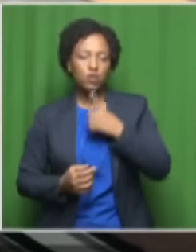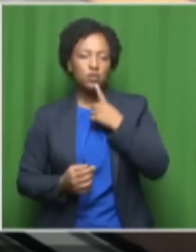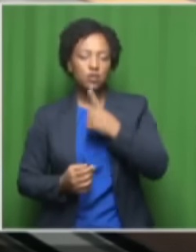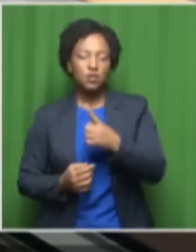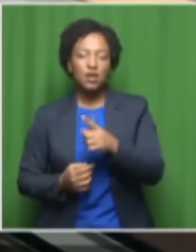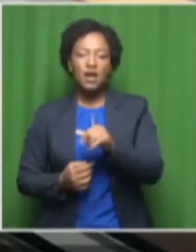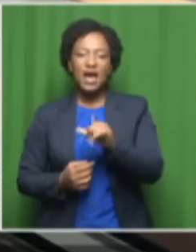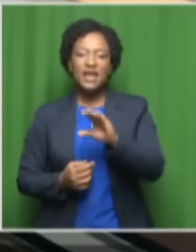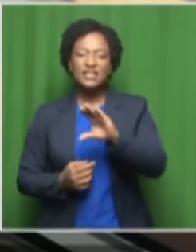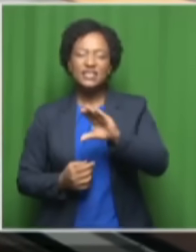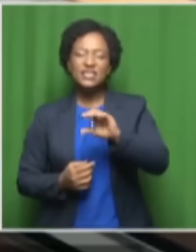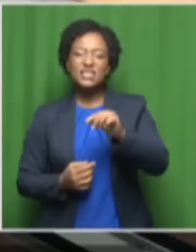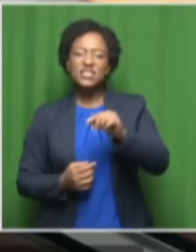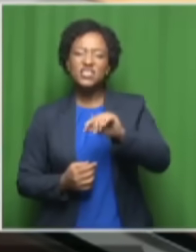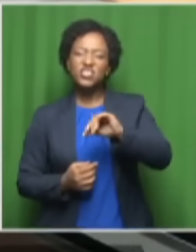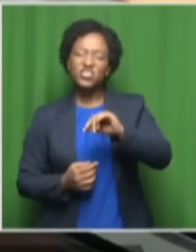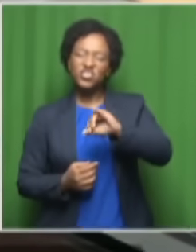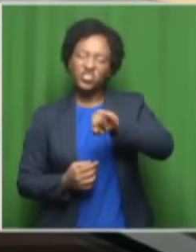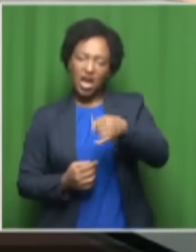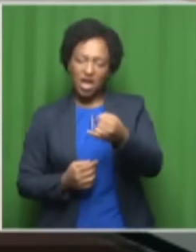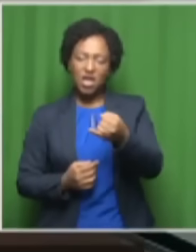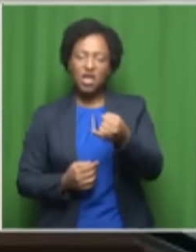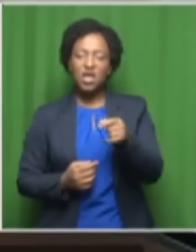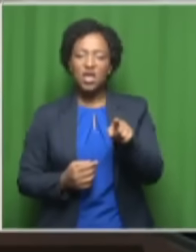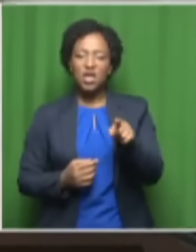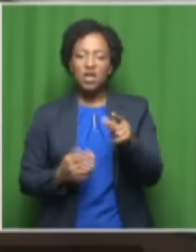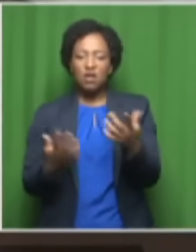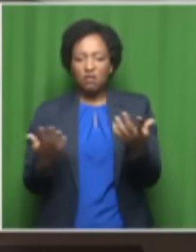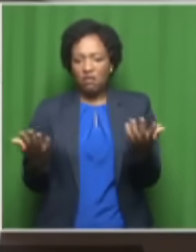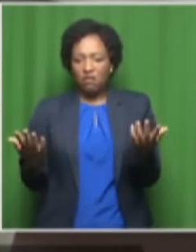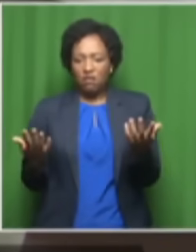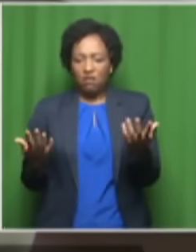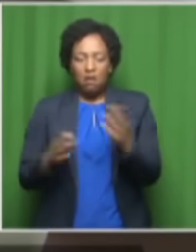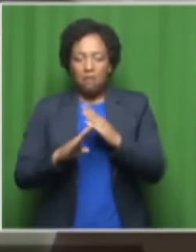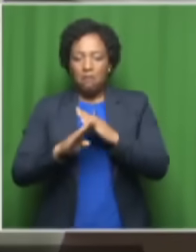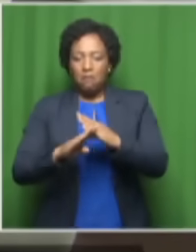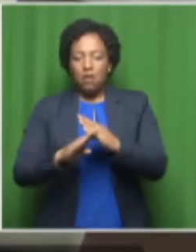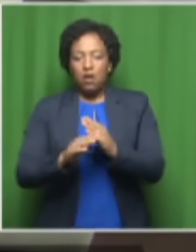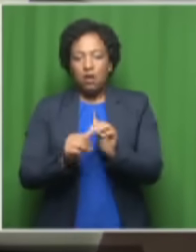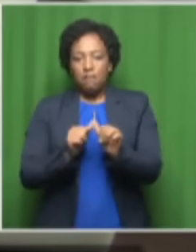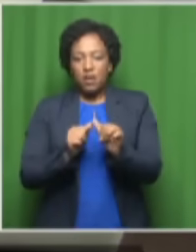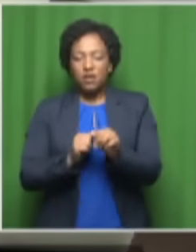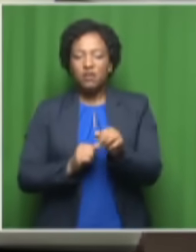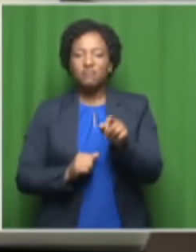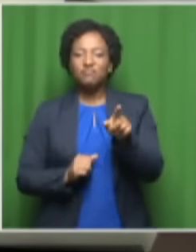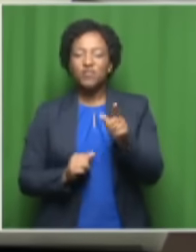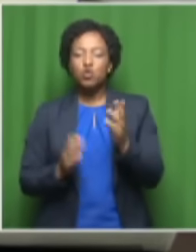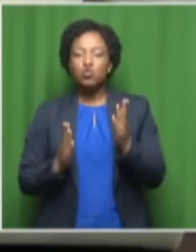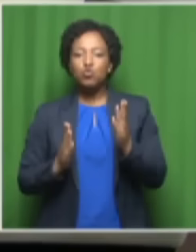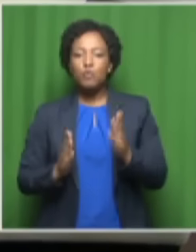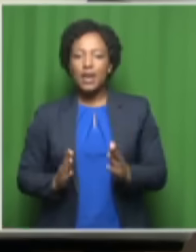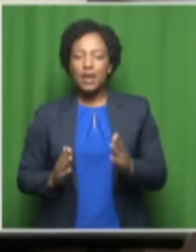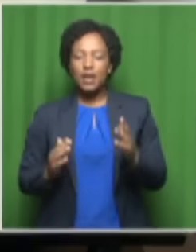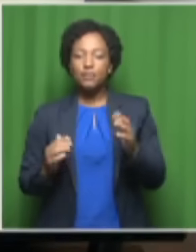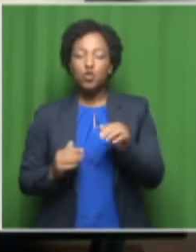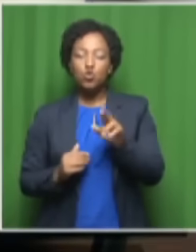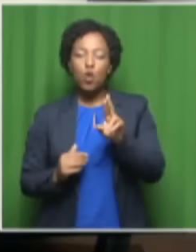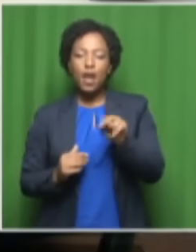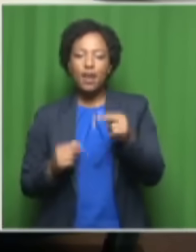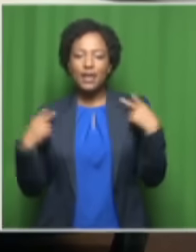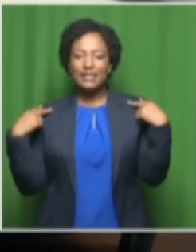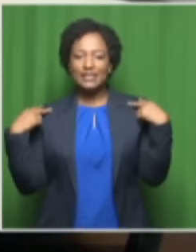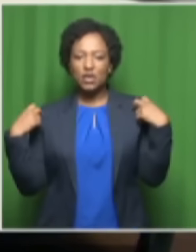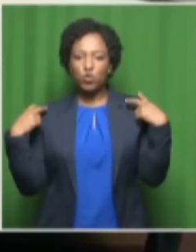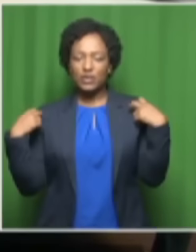ICJ has no capacity to mandate compliance, other than obviously to go the route of the UN Security Council, which the US government can